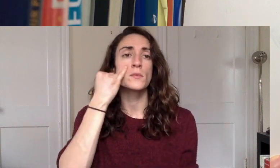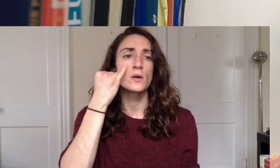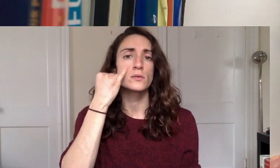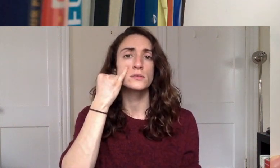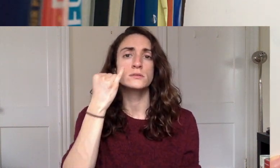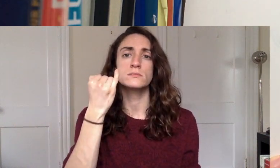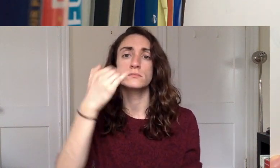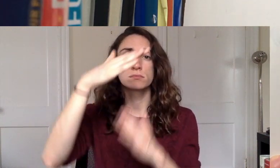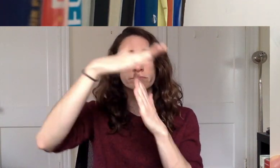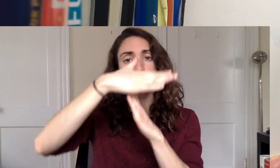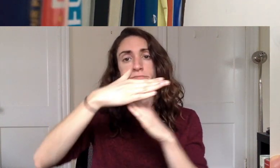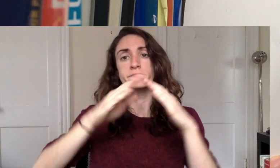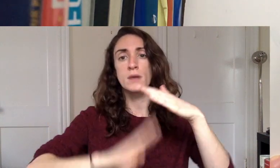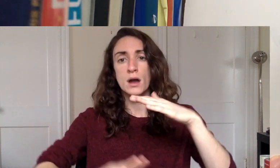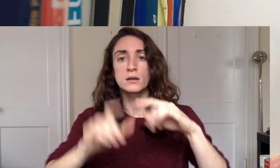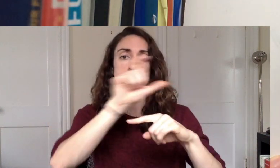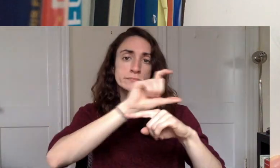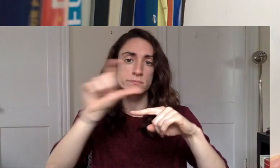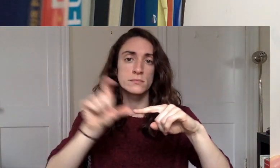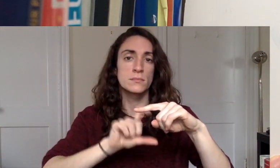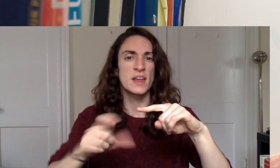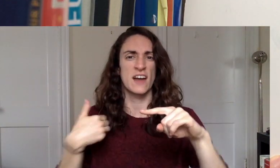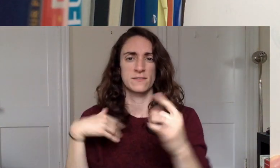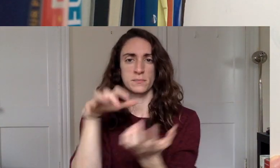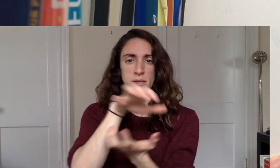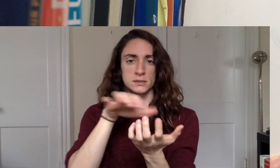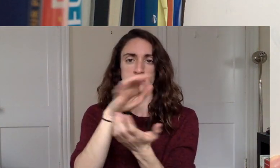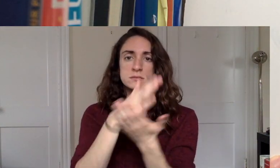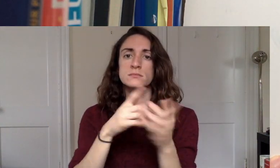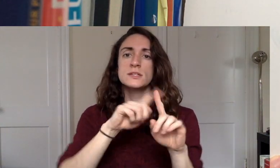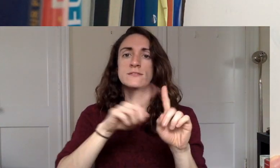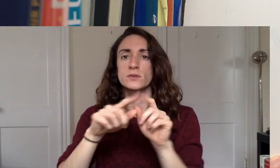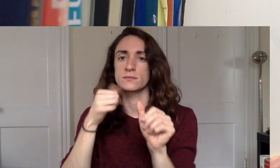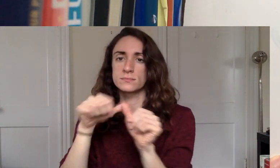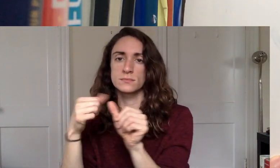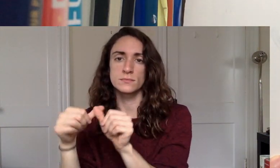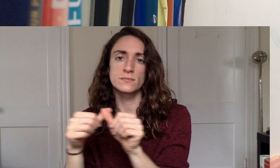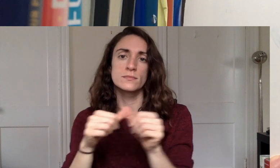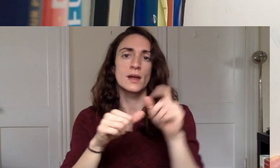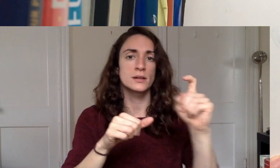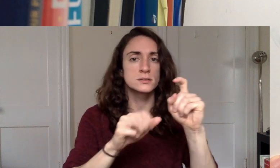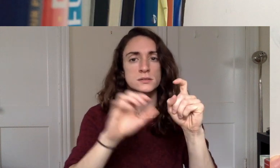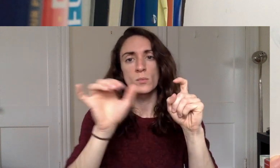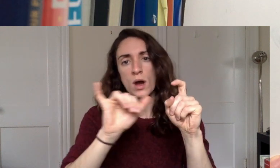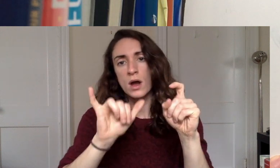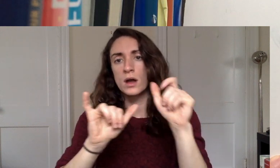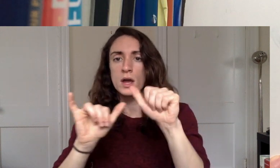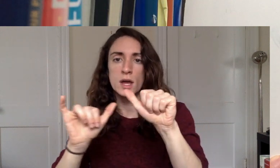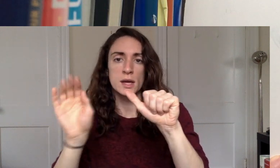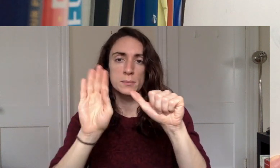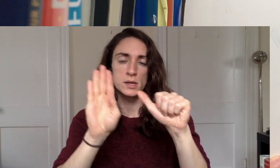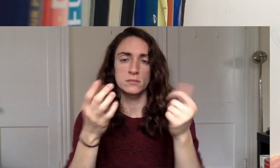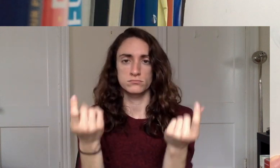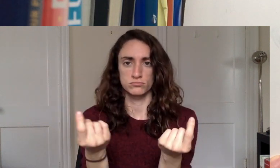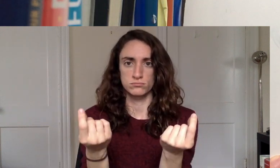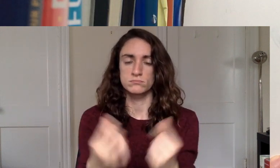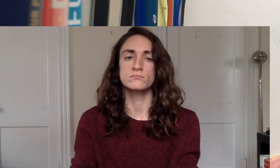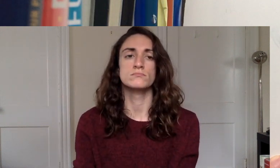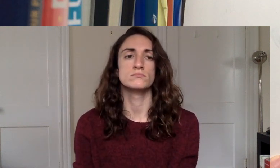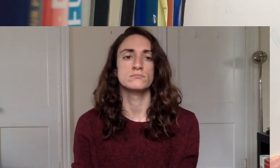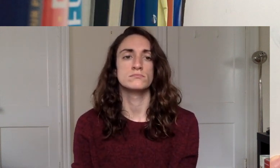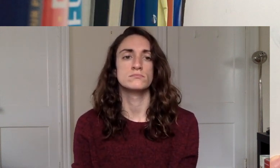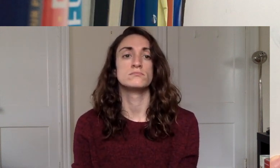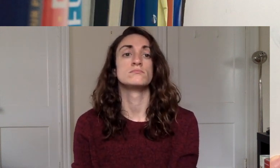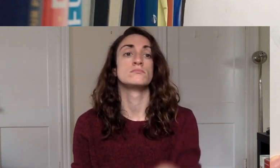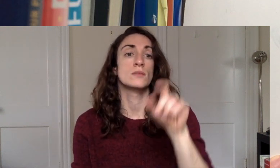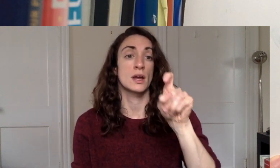So what if there are terms with different bases in the numerator and the denominator, like in this problem? The important thing to know is that only terms with the same base are going